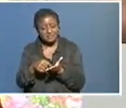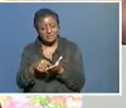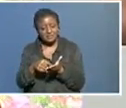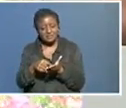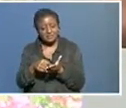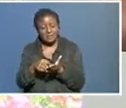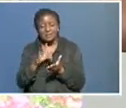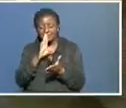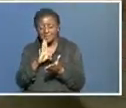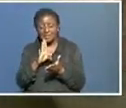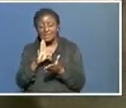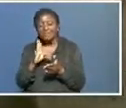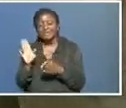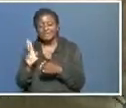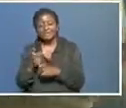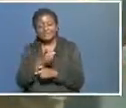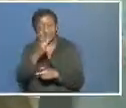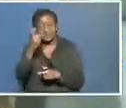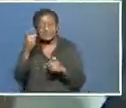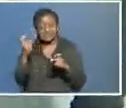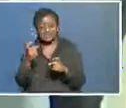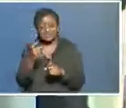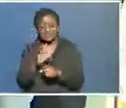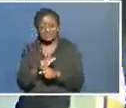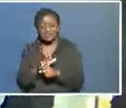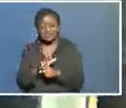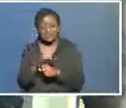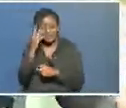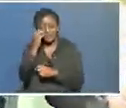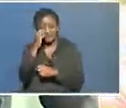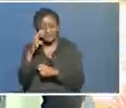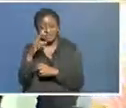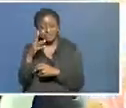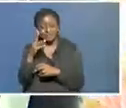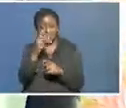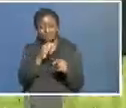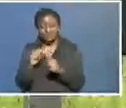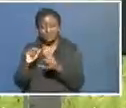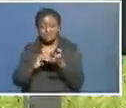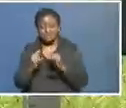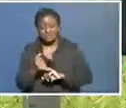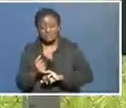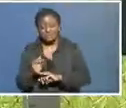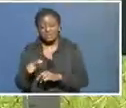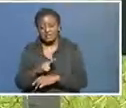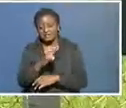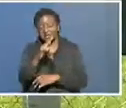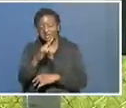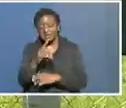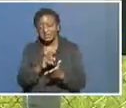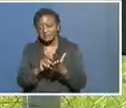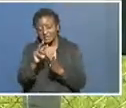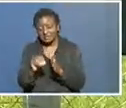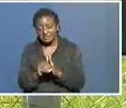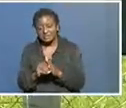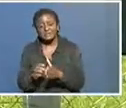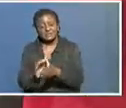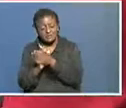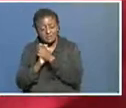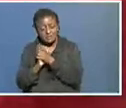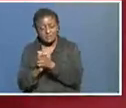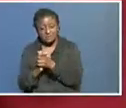gonna be successful. Minister of Tourism, Aviation, and Investments, the Honorable Chester Cooper, is lauding the pending addition of the new food